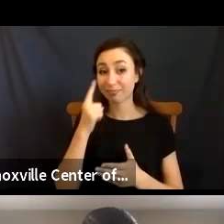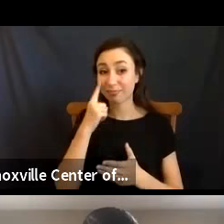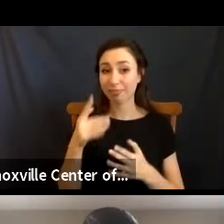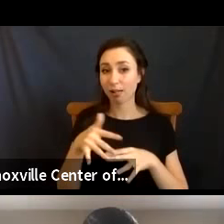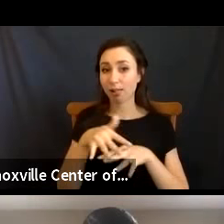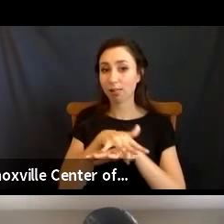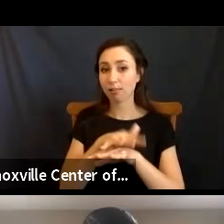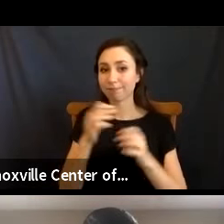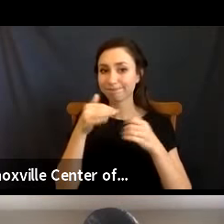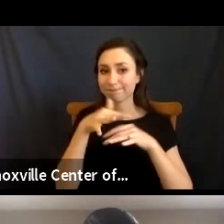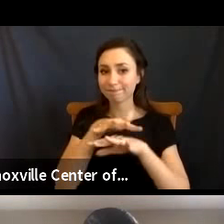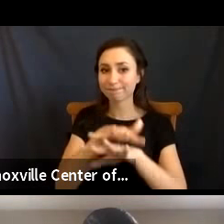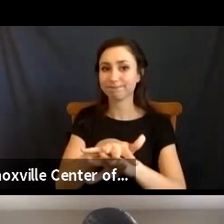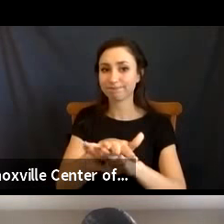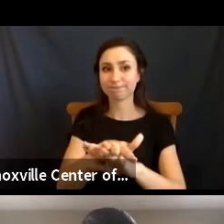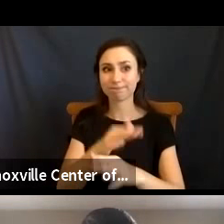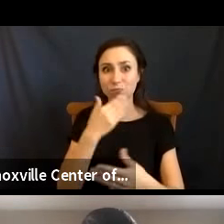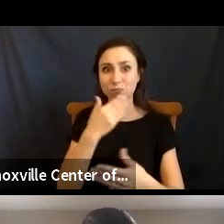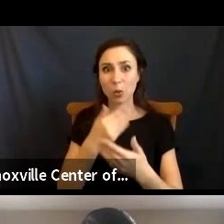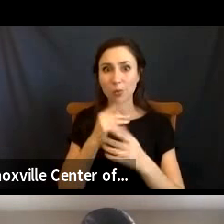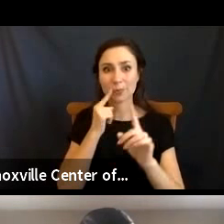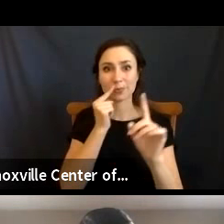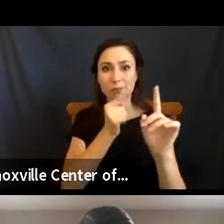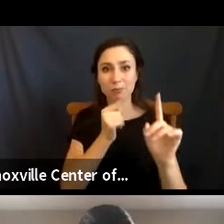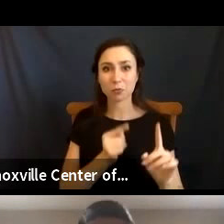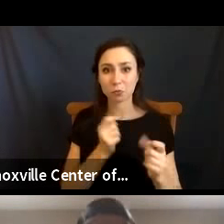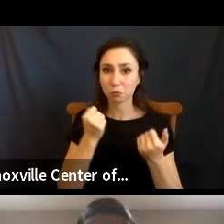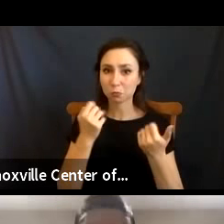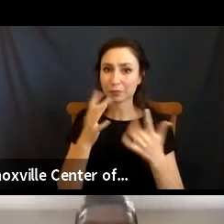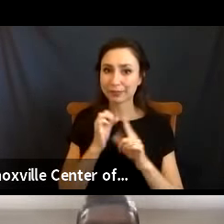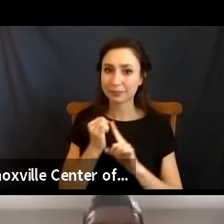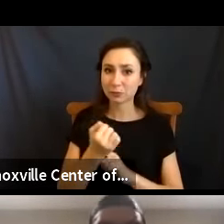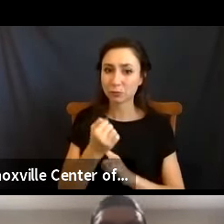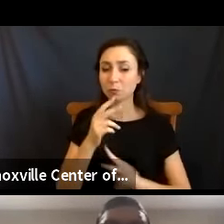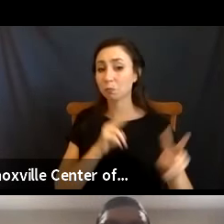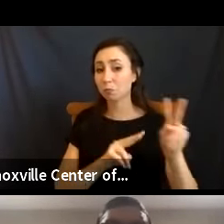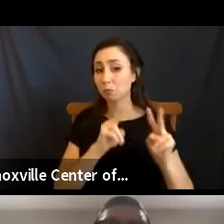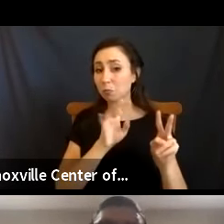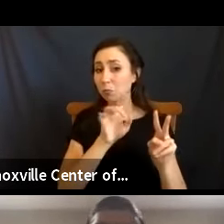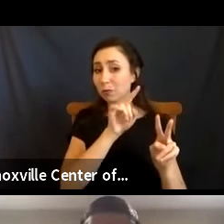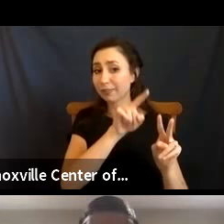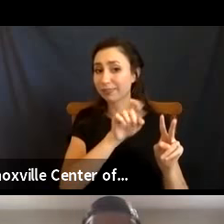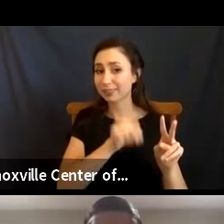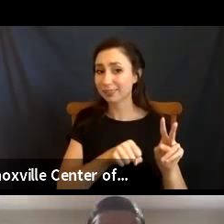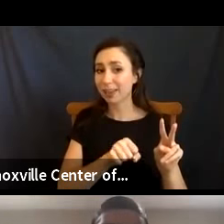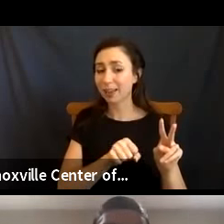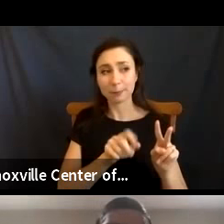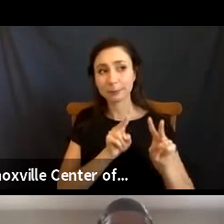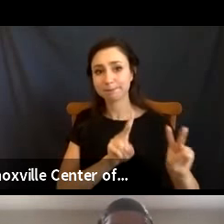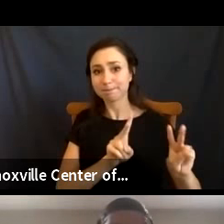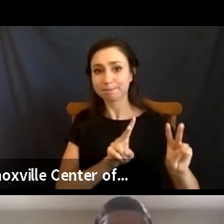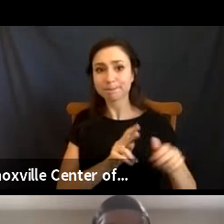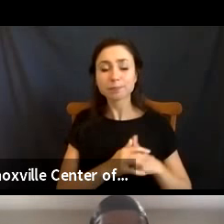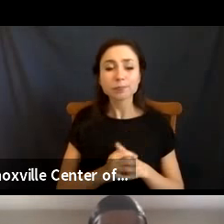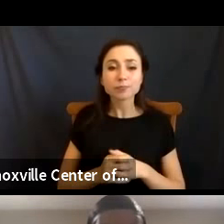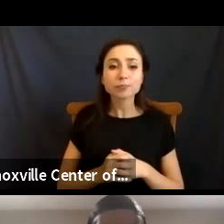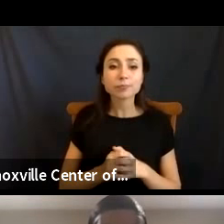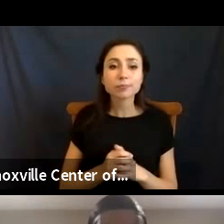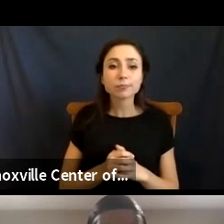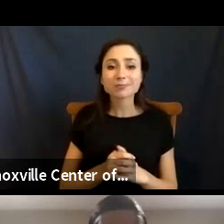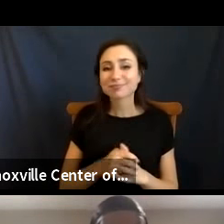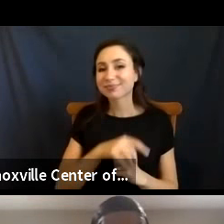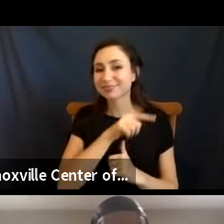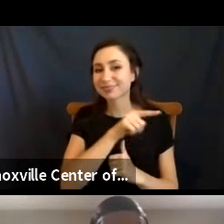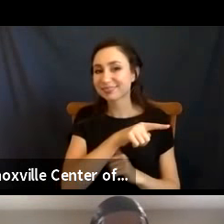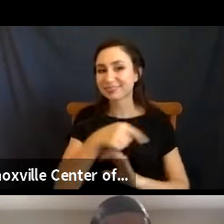with our benchmarks, in many instances. So we've been watching this, but this gives at